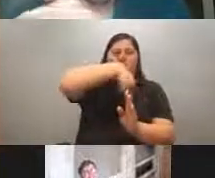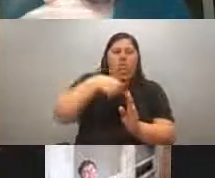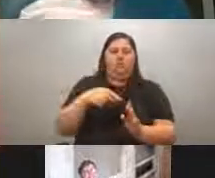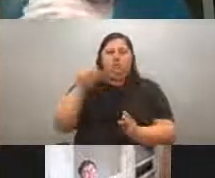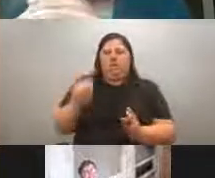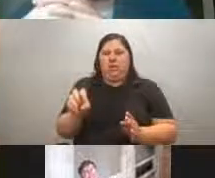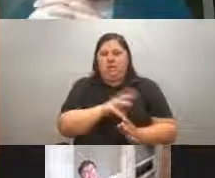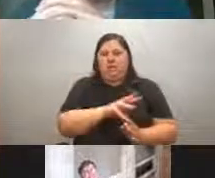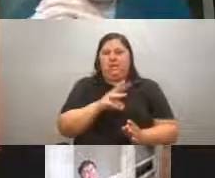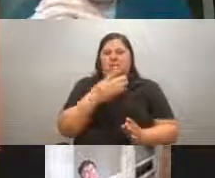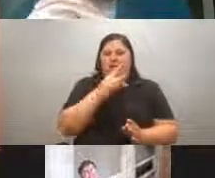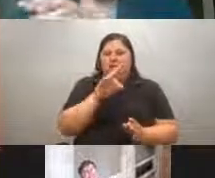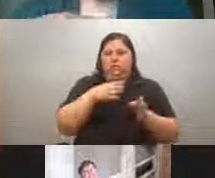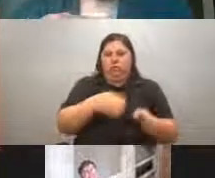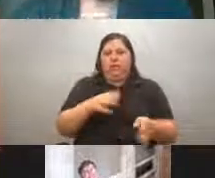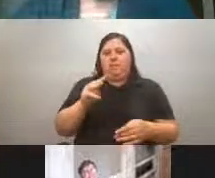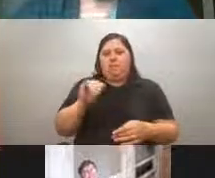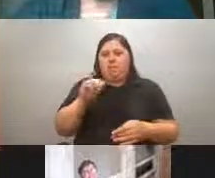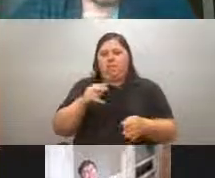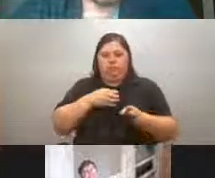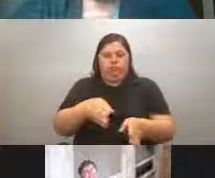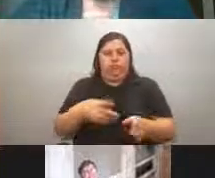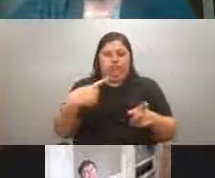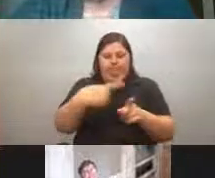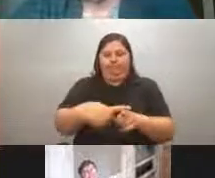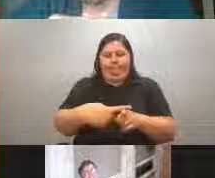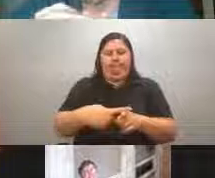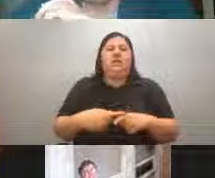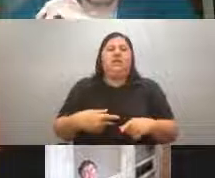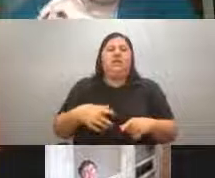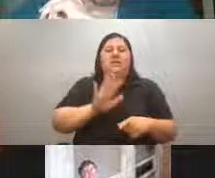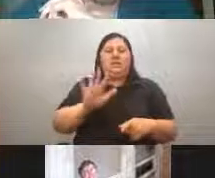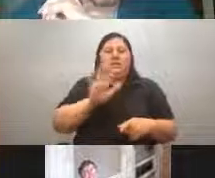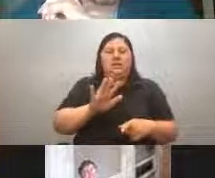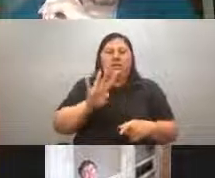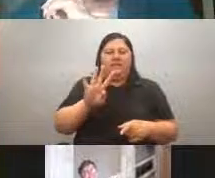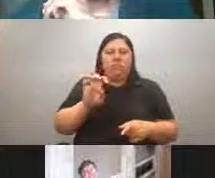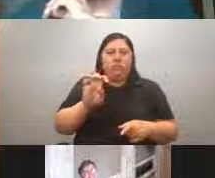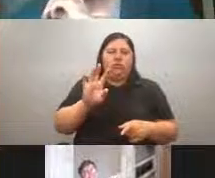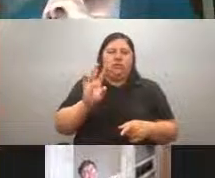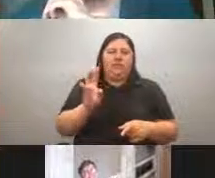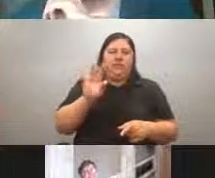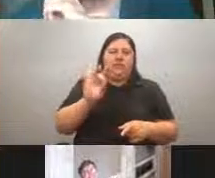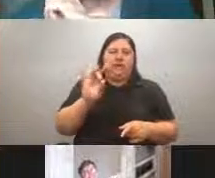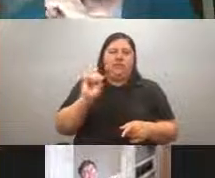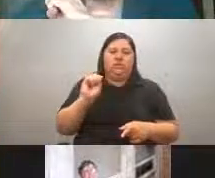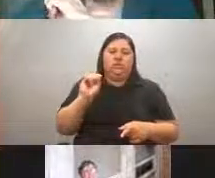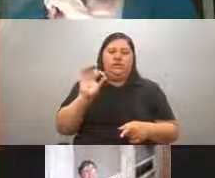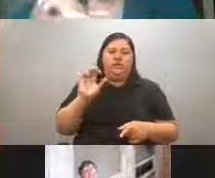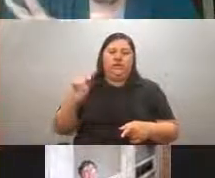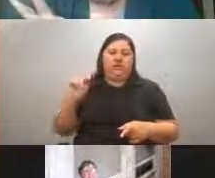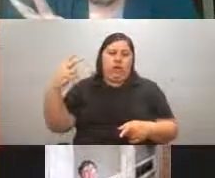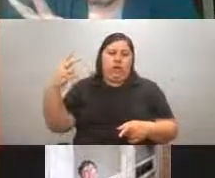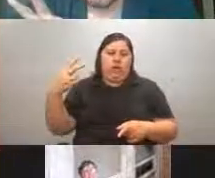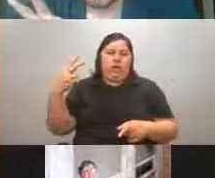and Main Street. It is roughly 478 square feet. The wall will have a total of